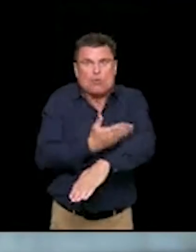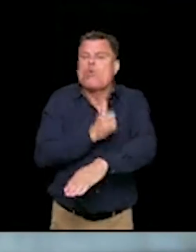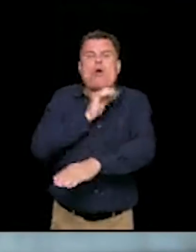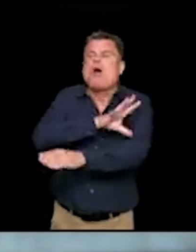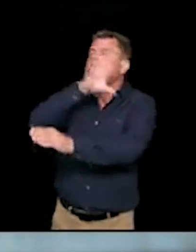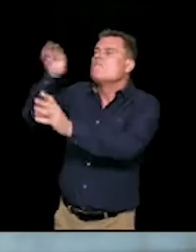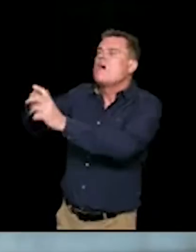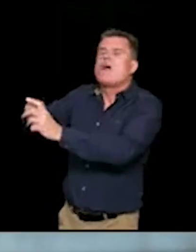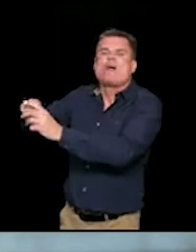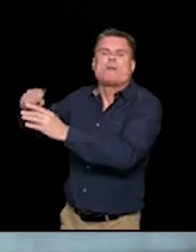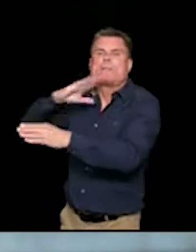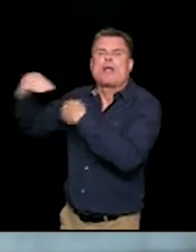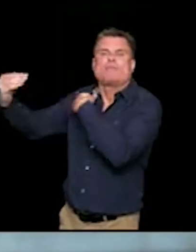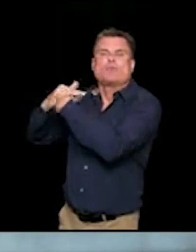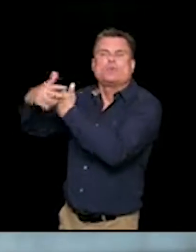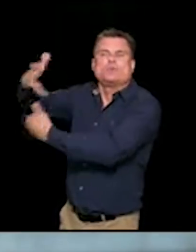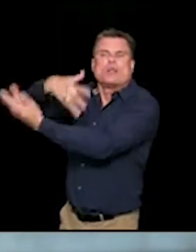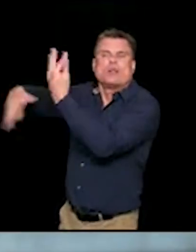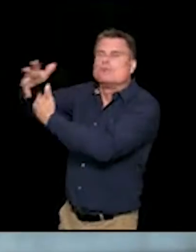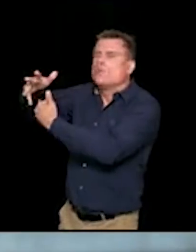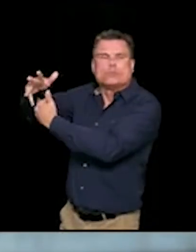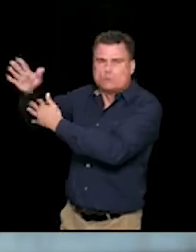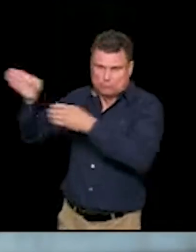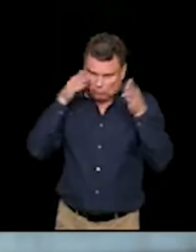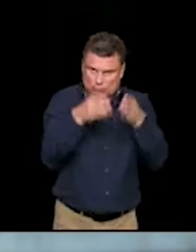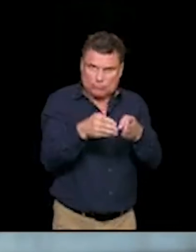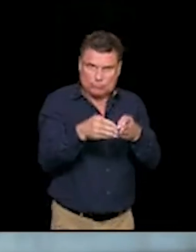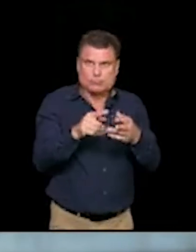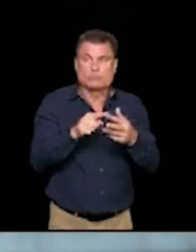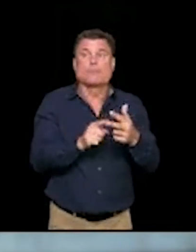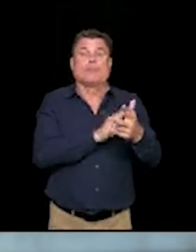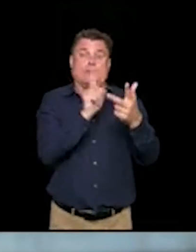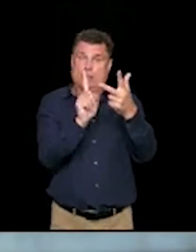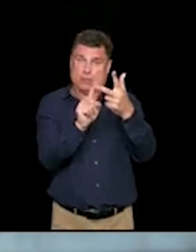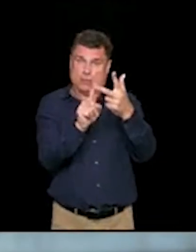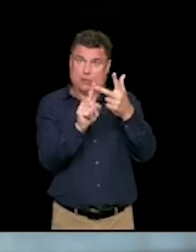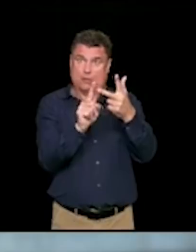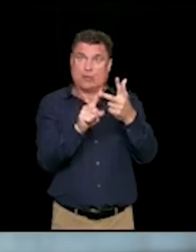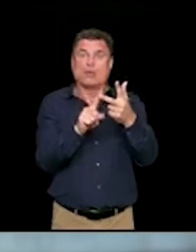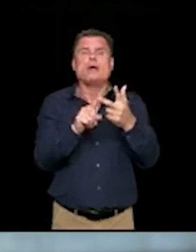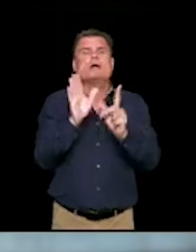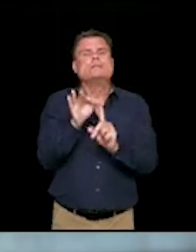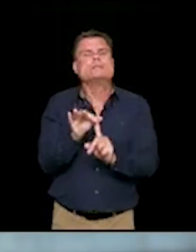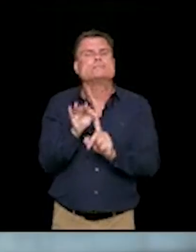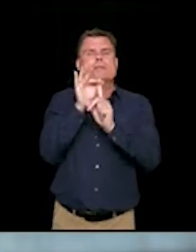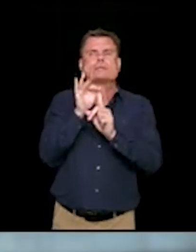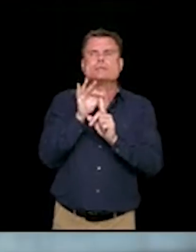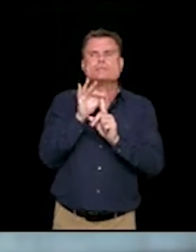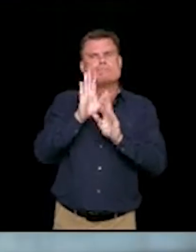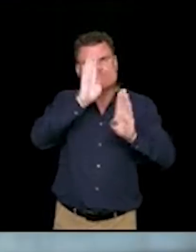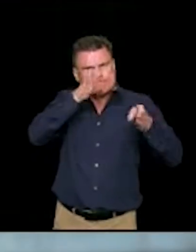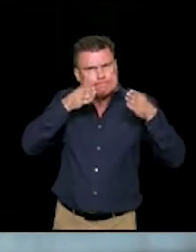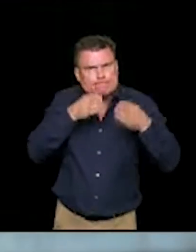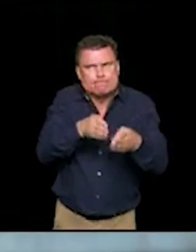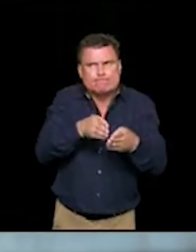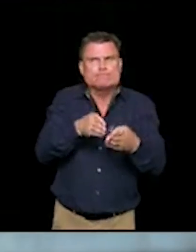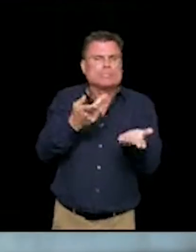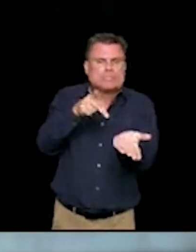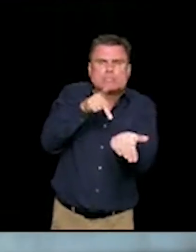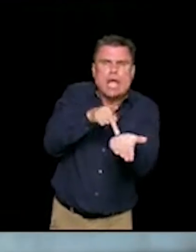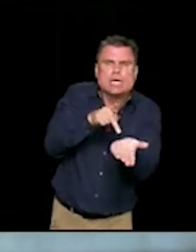and high-risk living situations for youth, and it will include highly specialized treatment spaces which can include